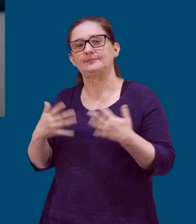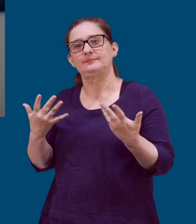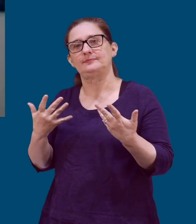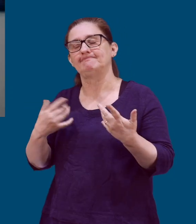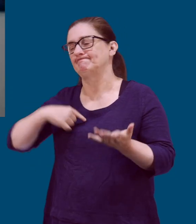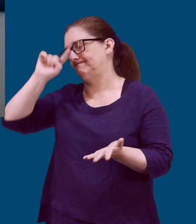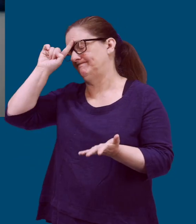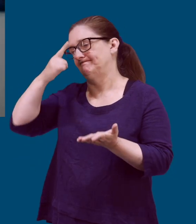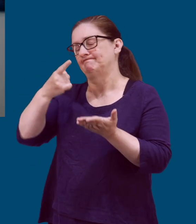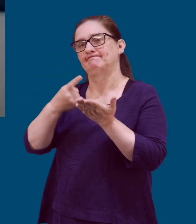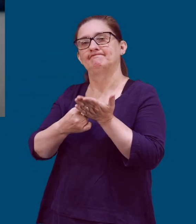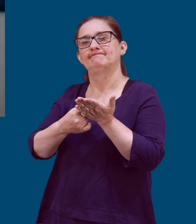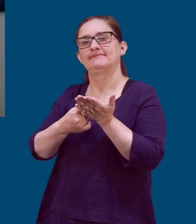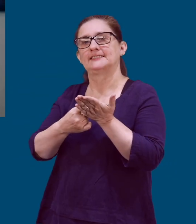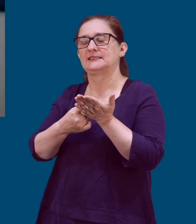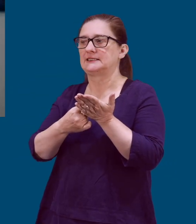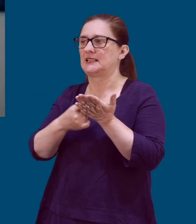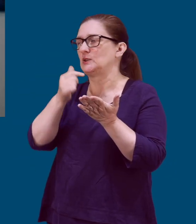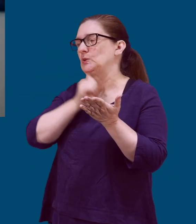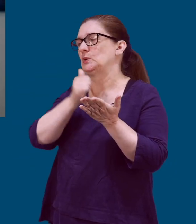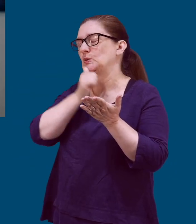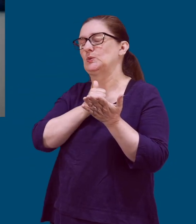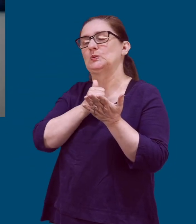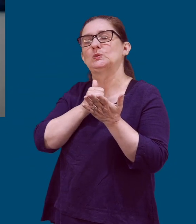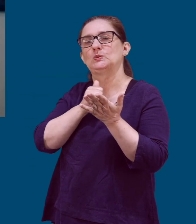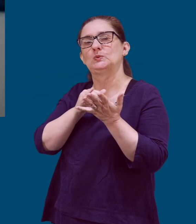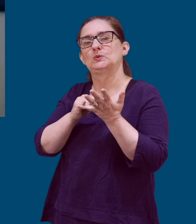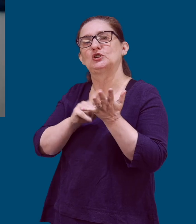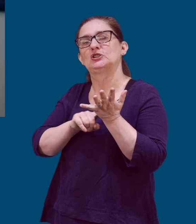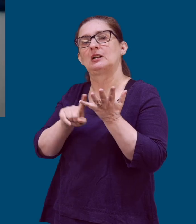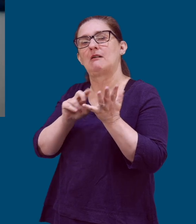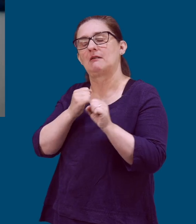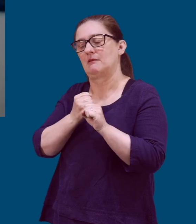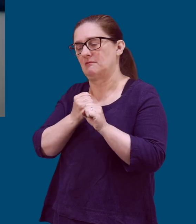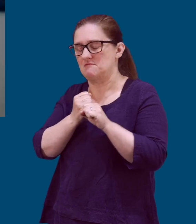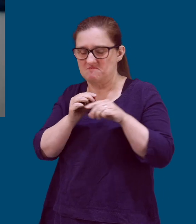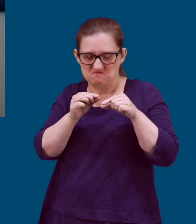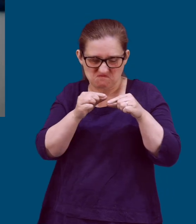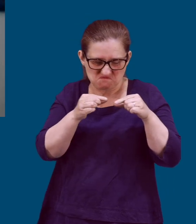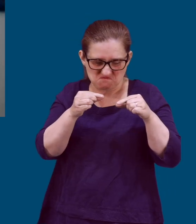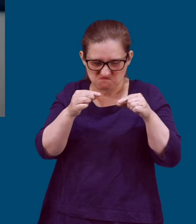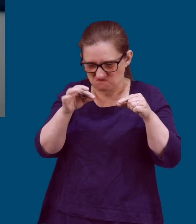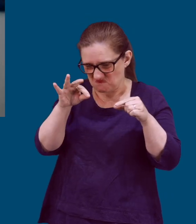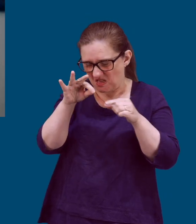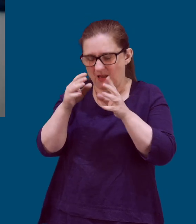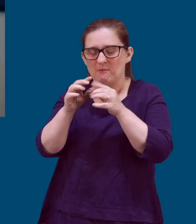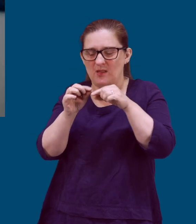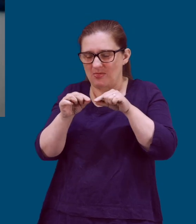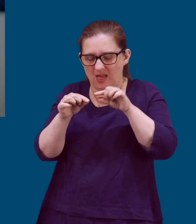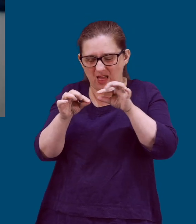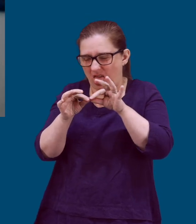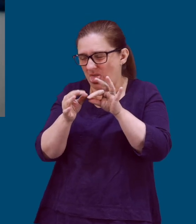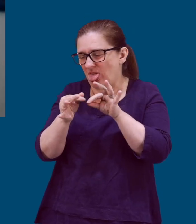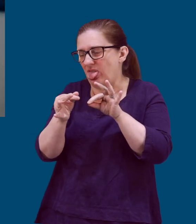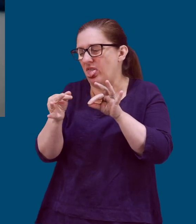I decide to slip in through my slugs. I spend months sculpting them, hanging from mucus threads